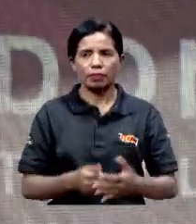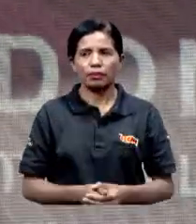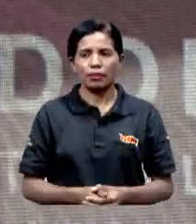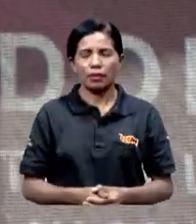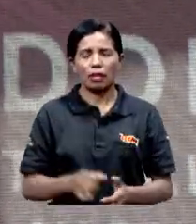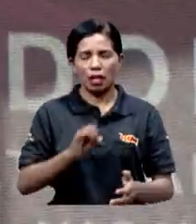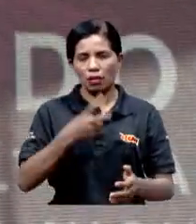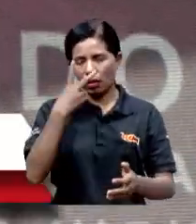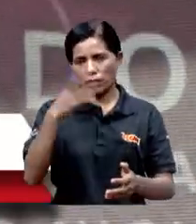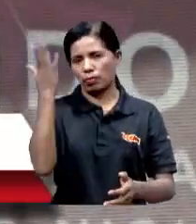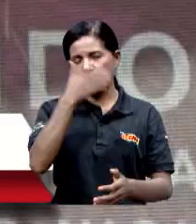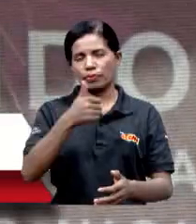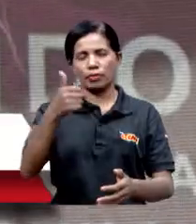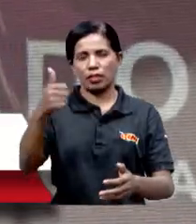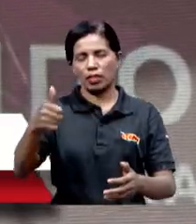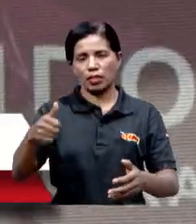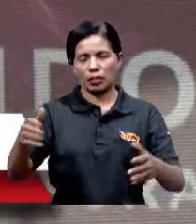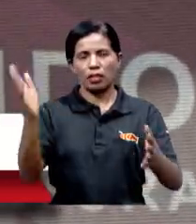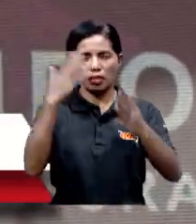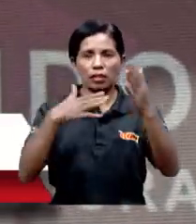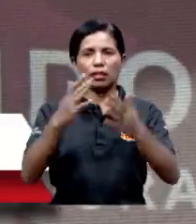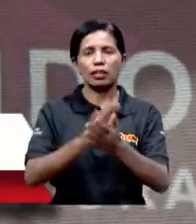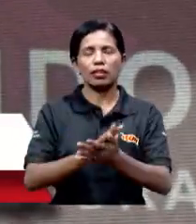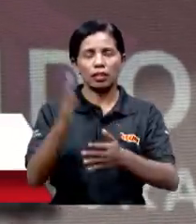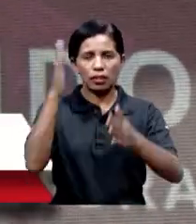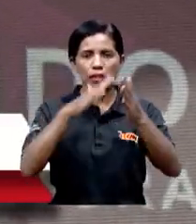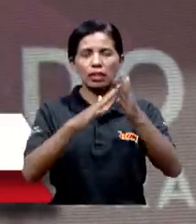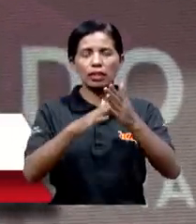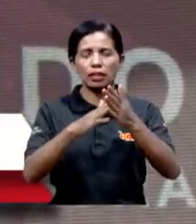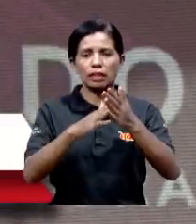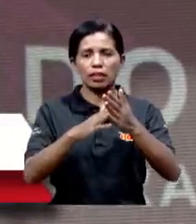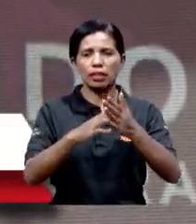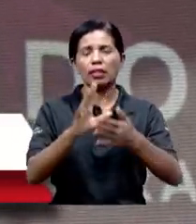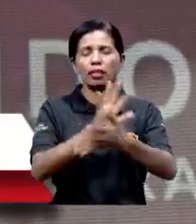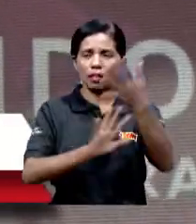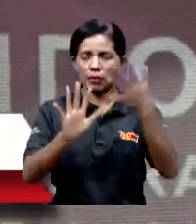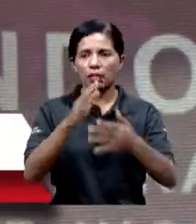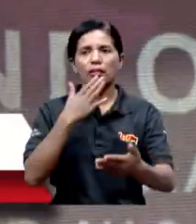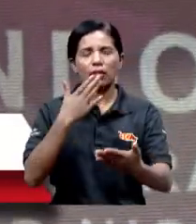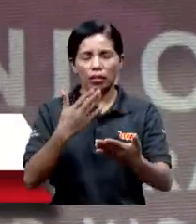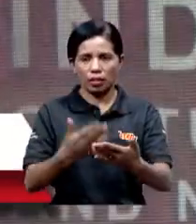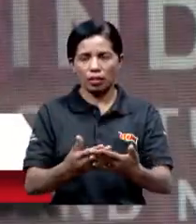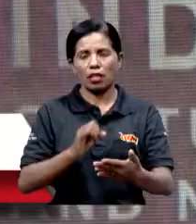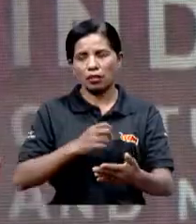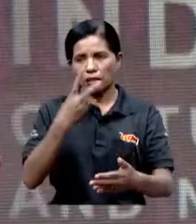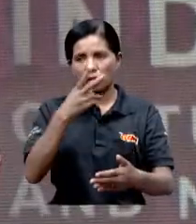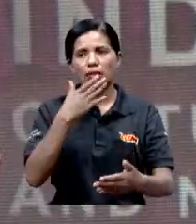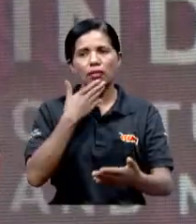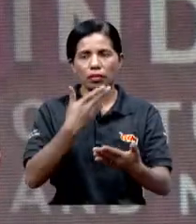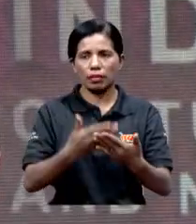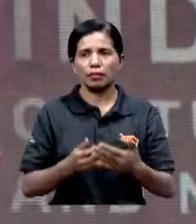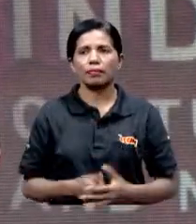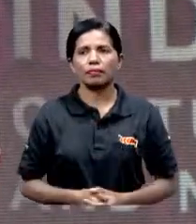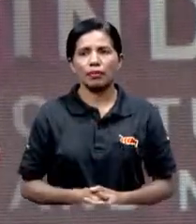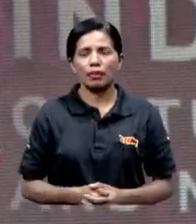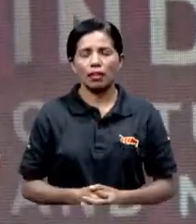event because it is about culture, it is about identity. As a new